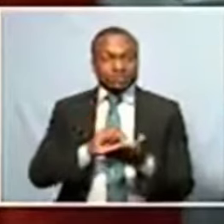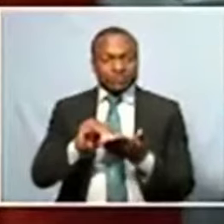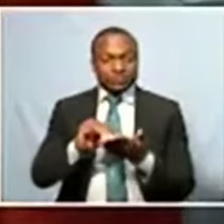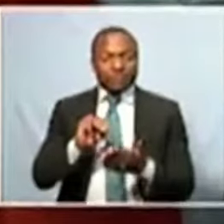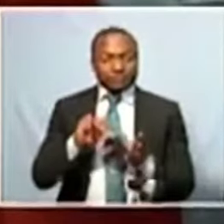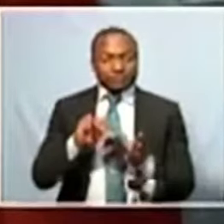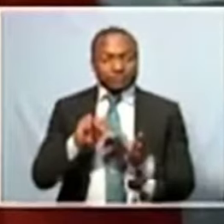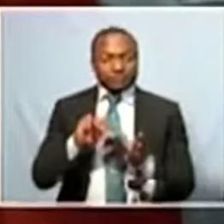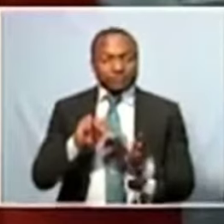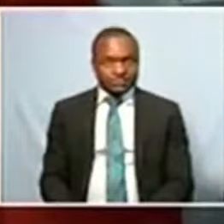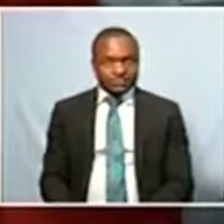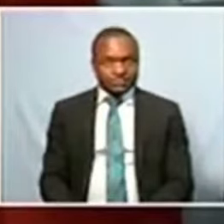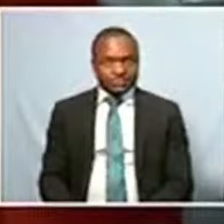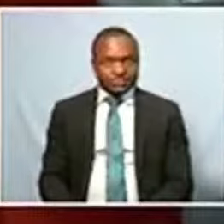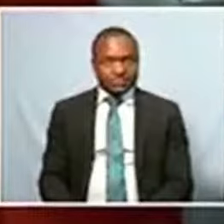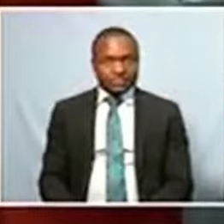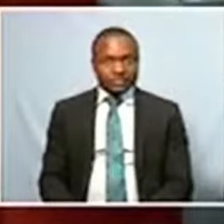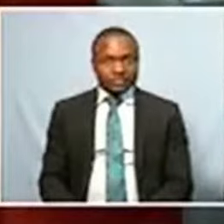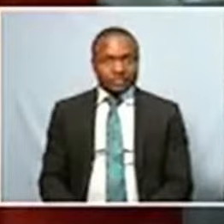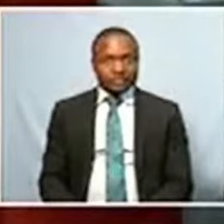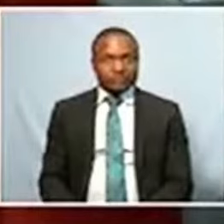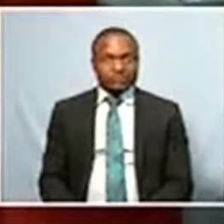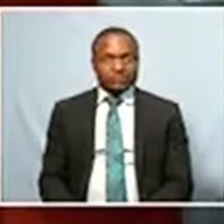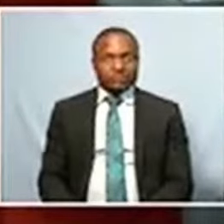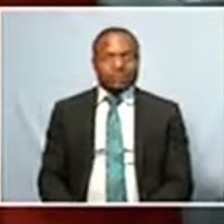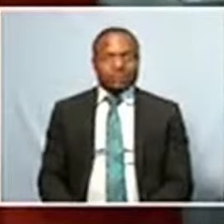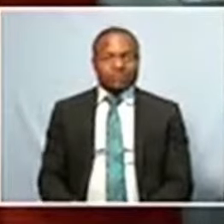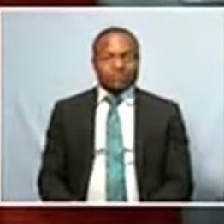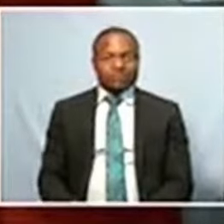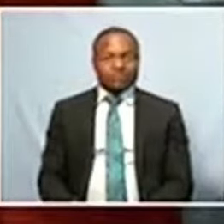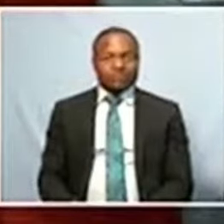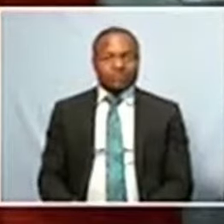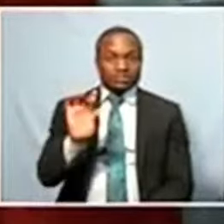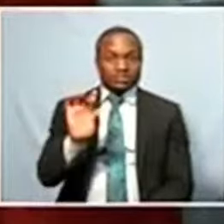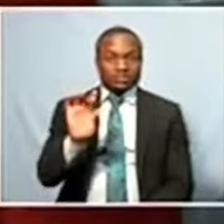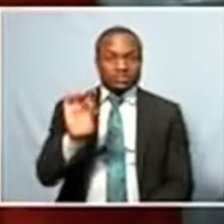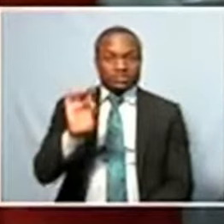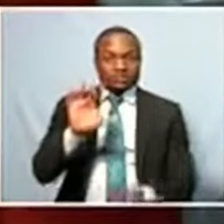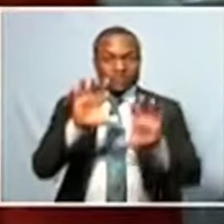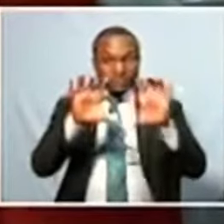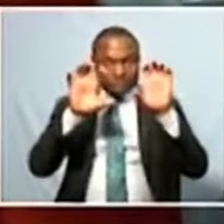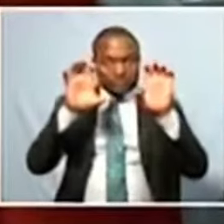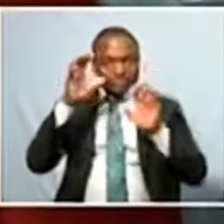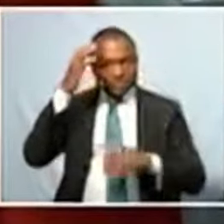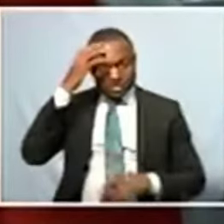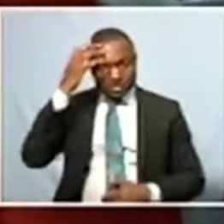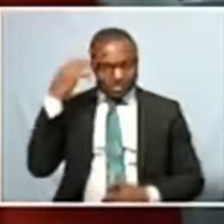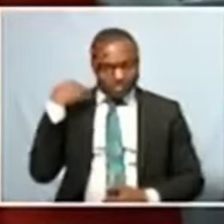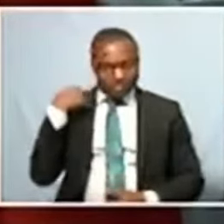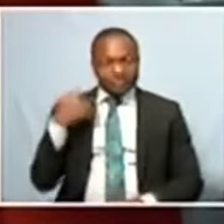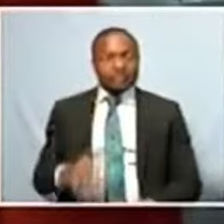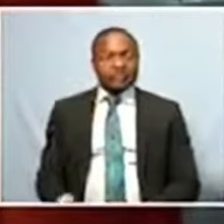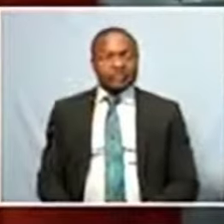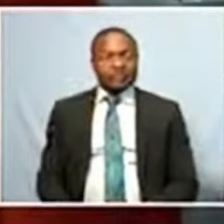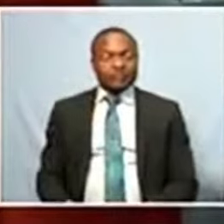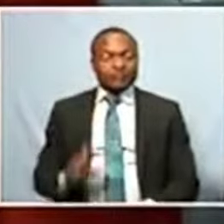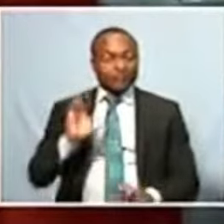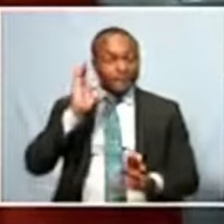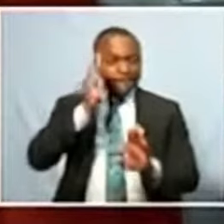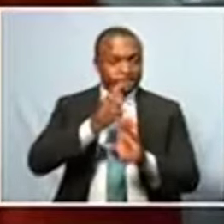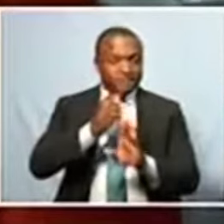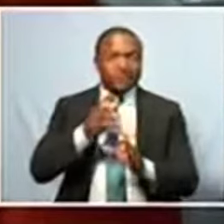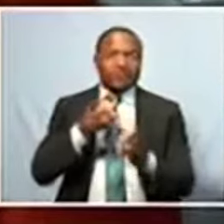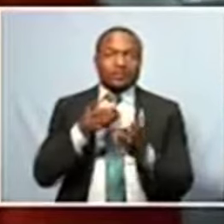kwacha from Head 08 Cabinet Office to the